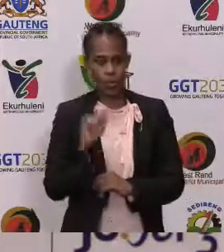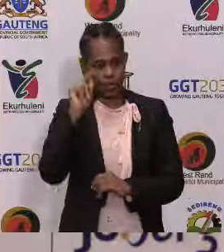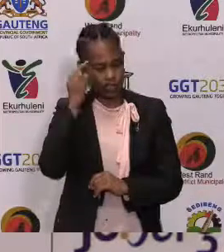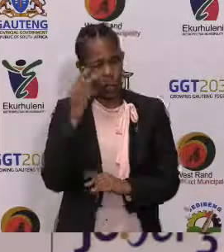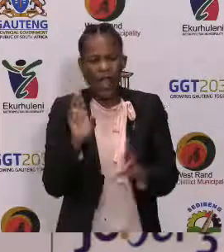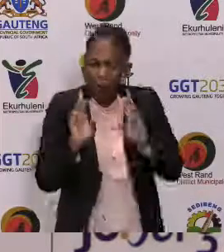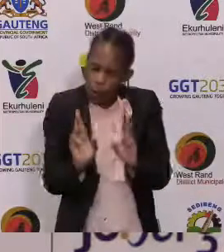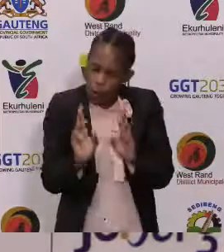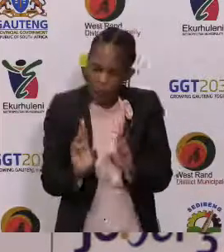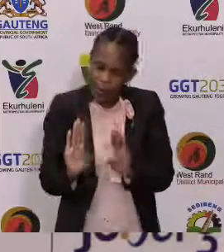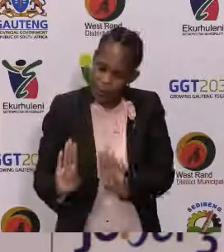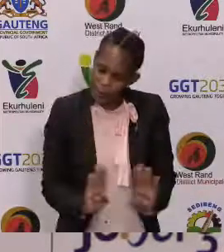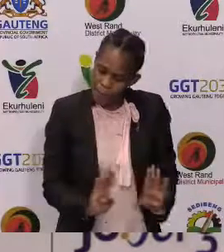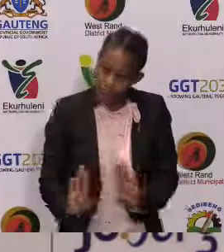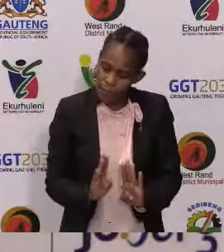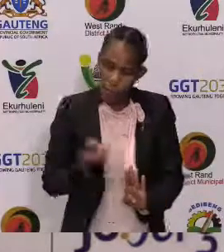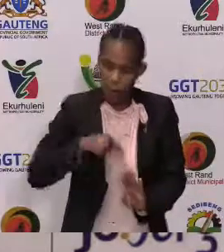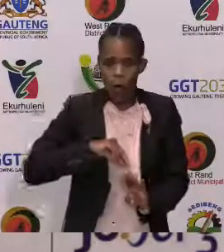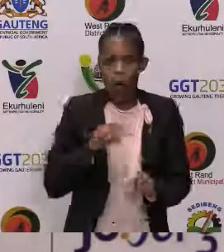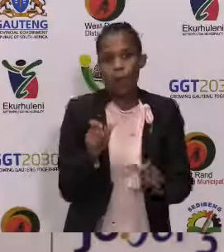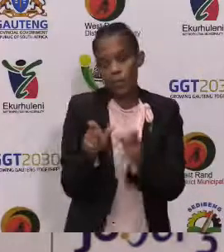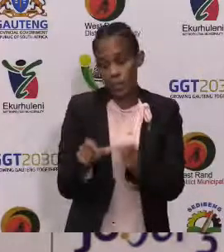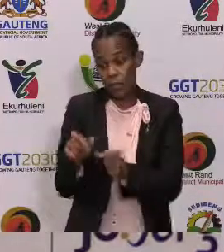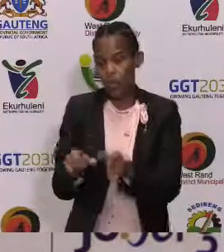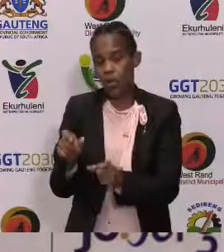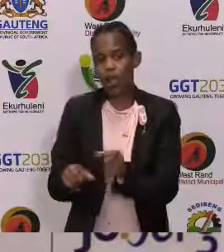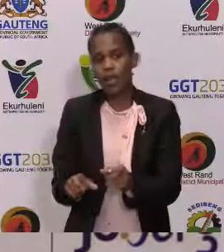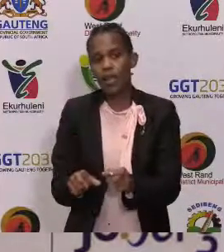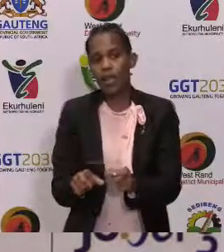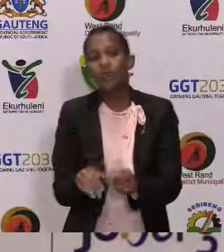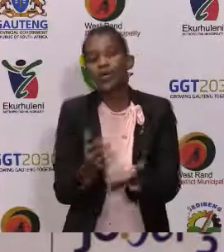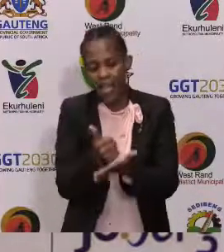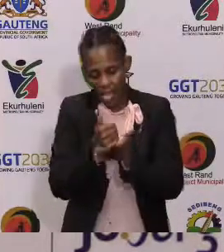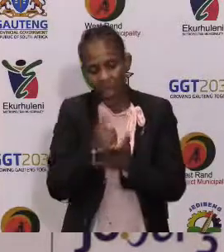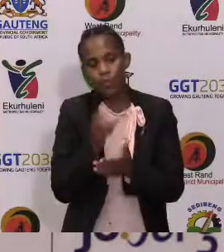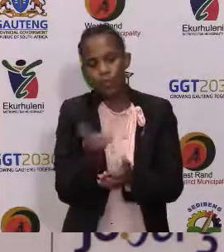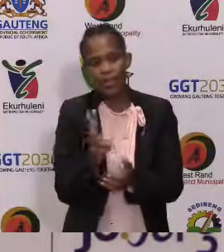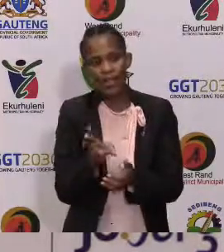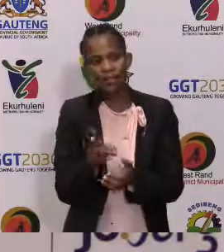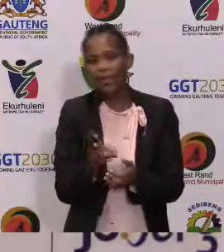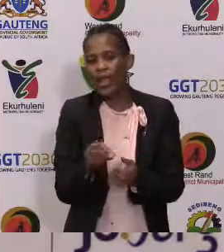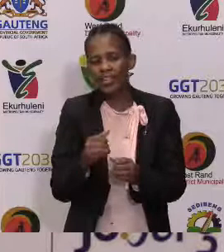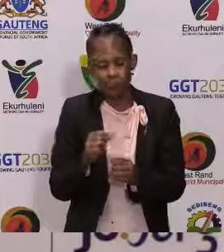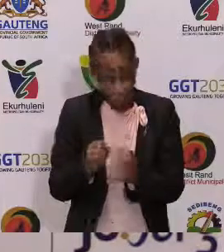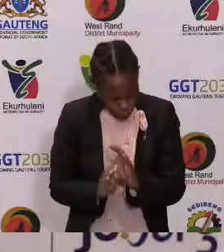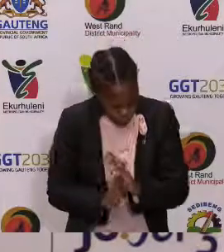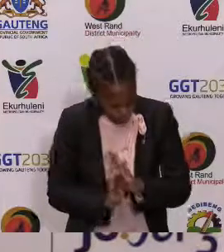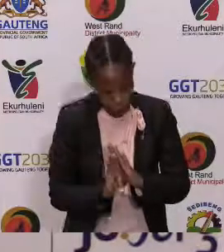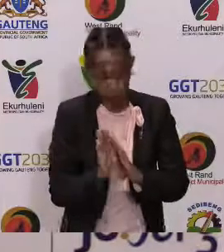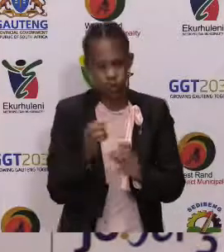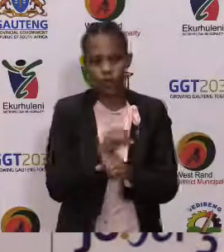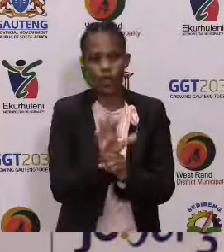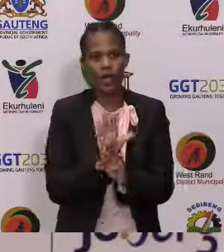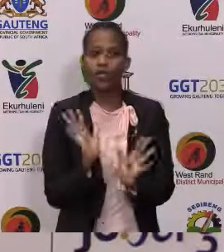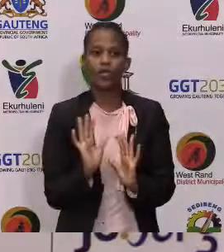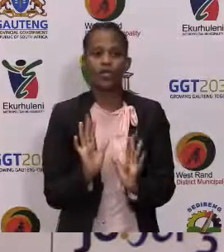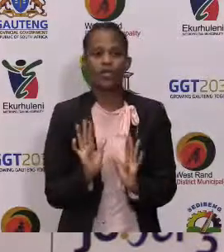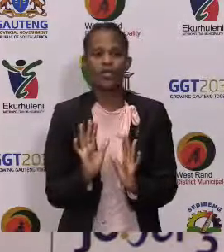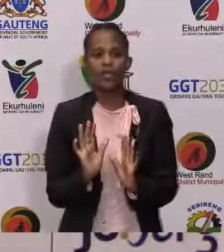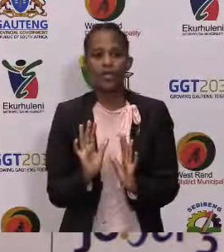the behavior of our people as a whole will help us, that it is not severe, so that we don't need too many